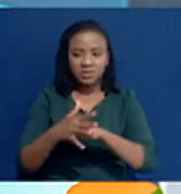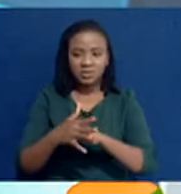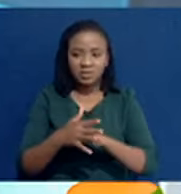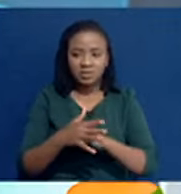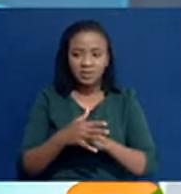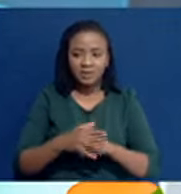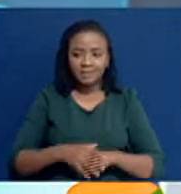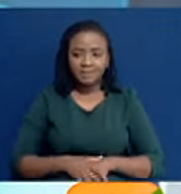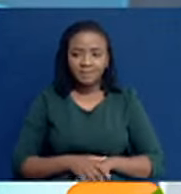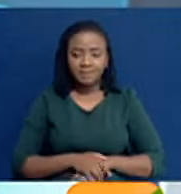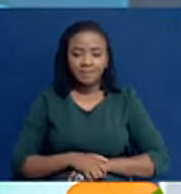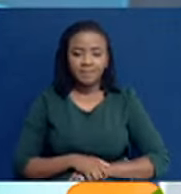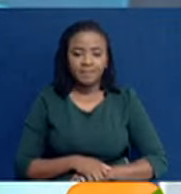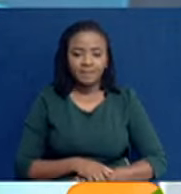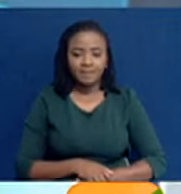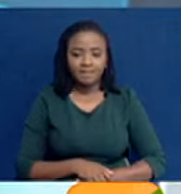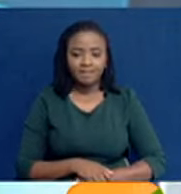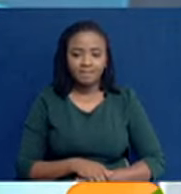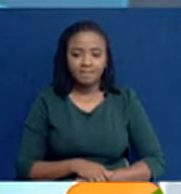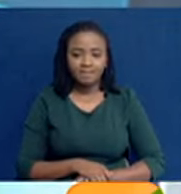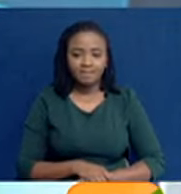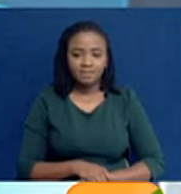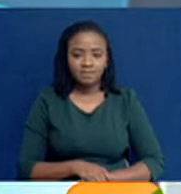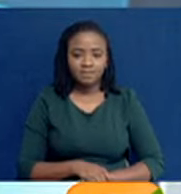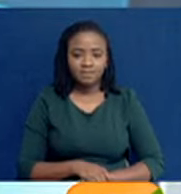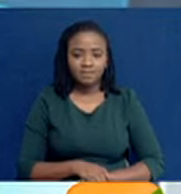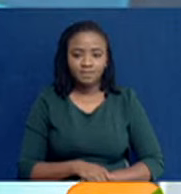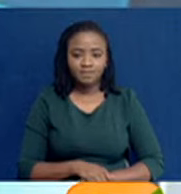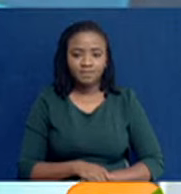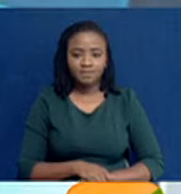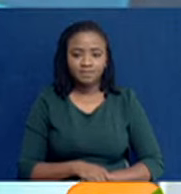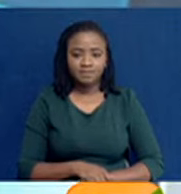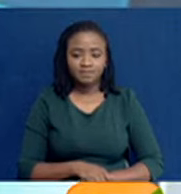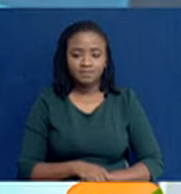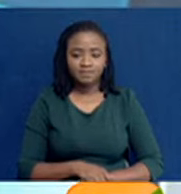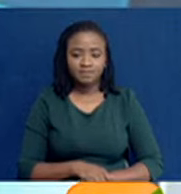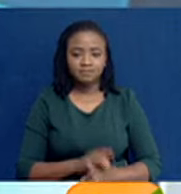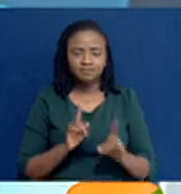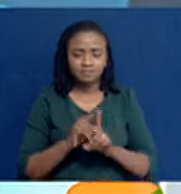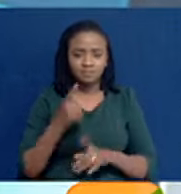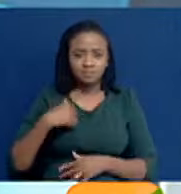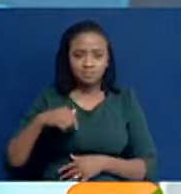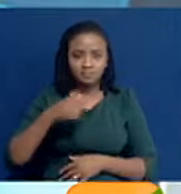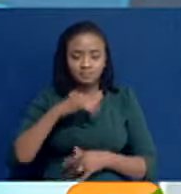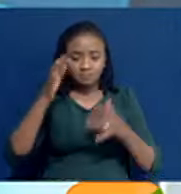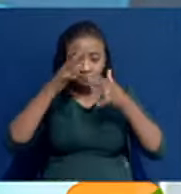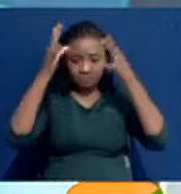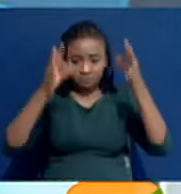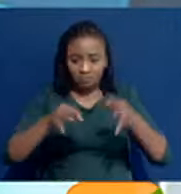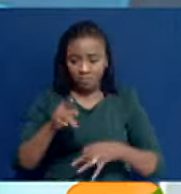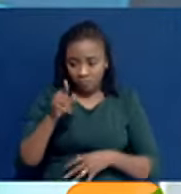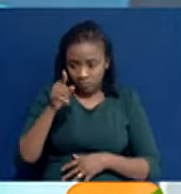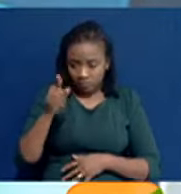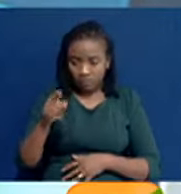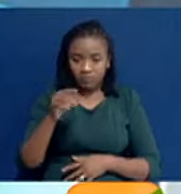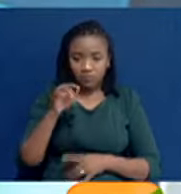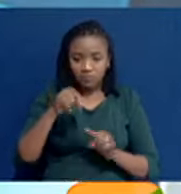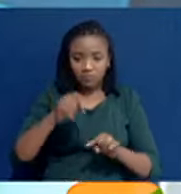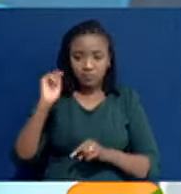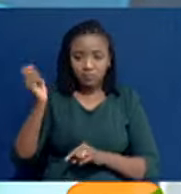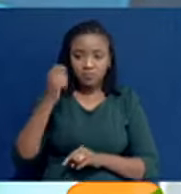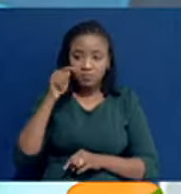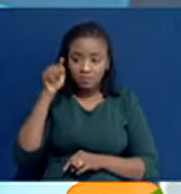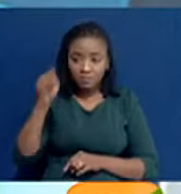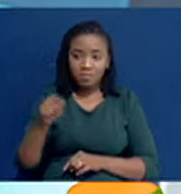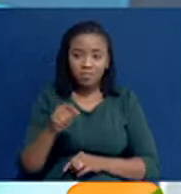was also a candidate then. And we have come up with you in Kenya. I said,